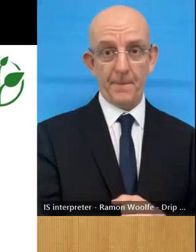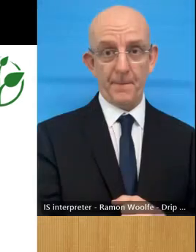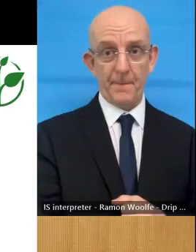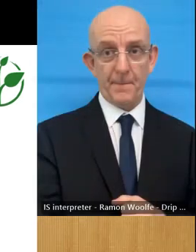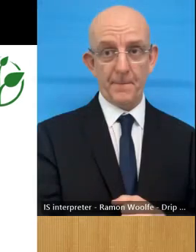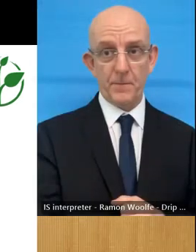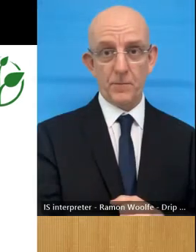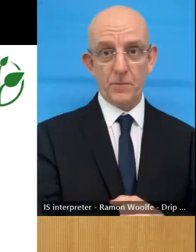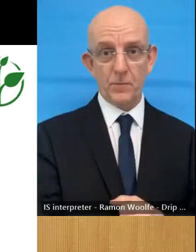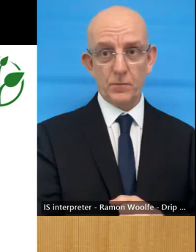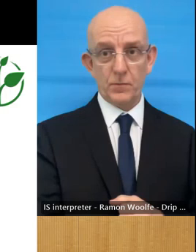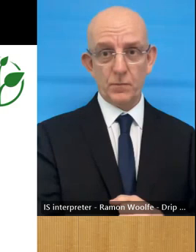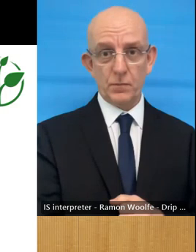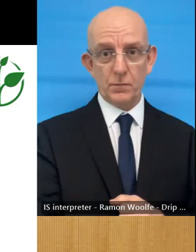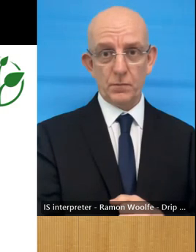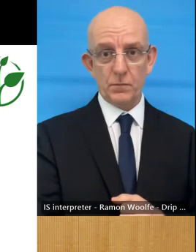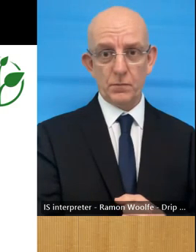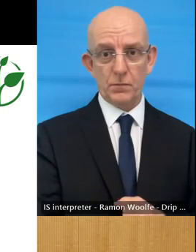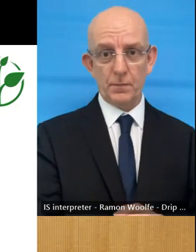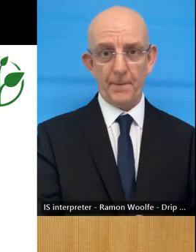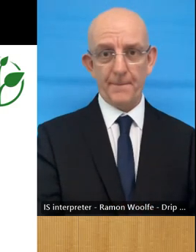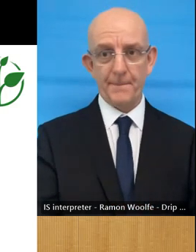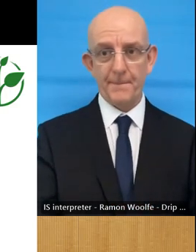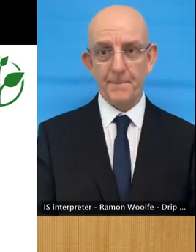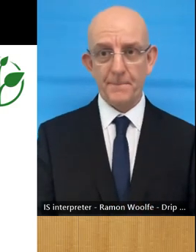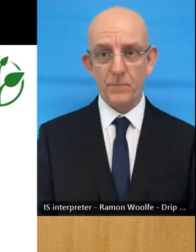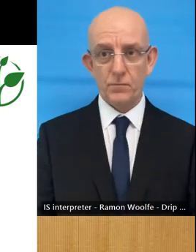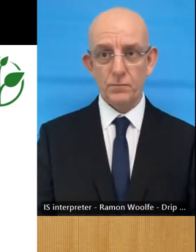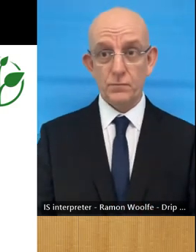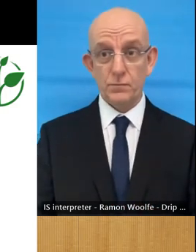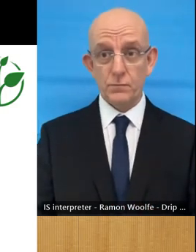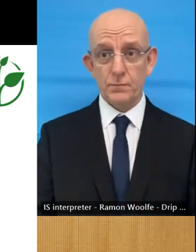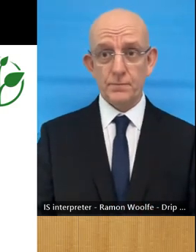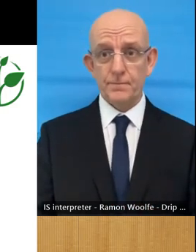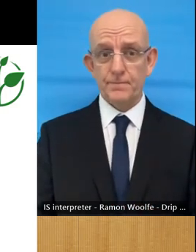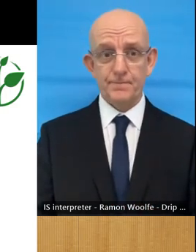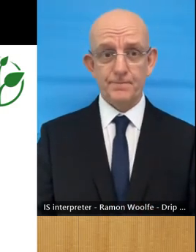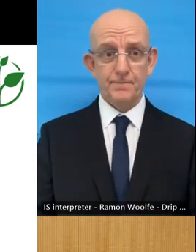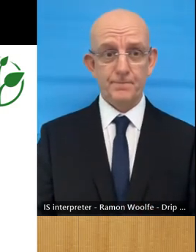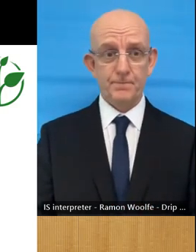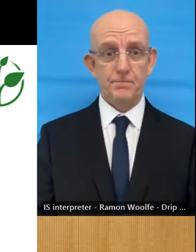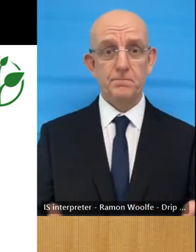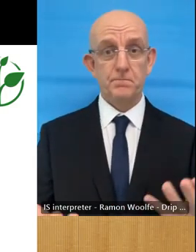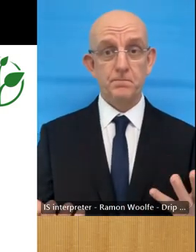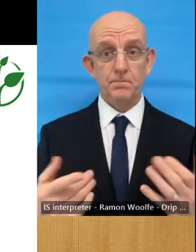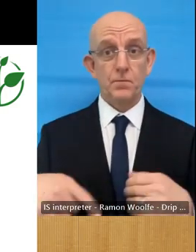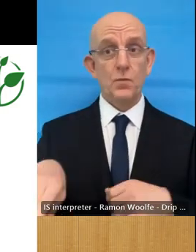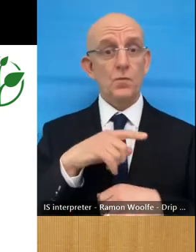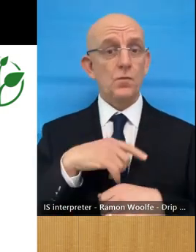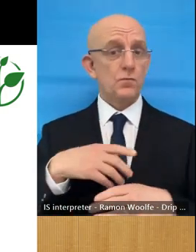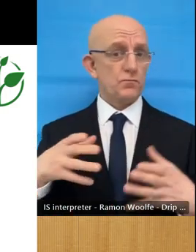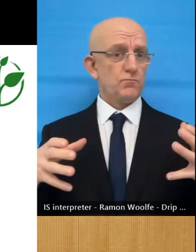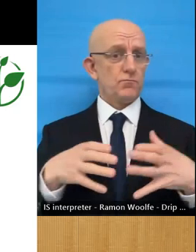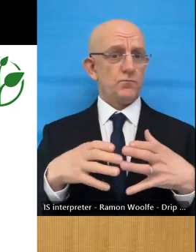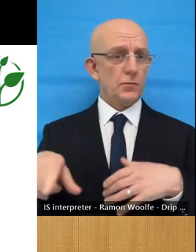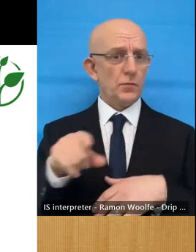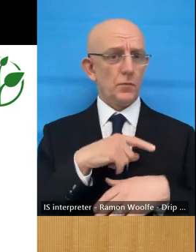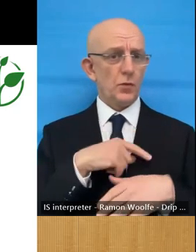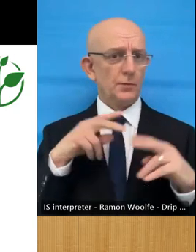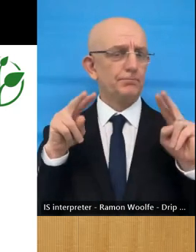and equal opportunities for everybody. We specialize in technical and business subjects for students